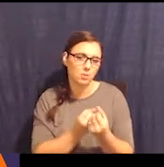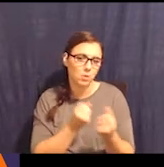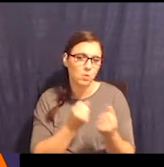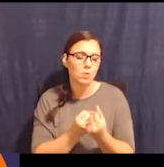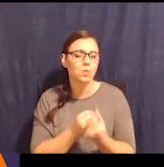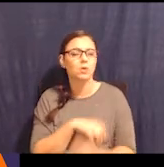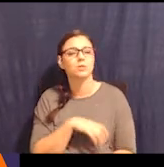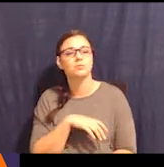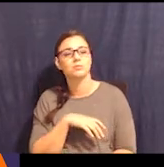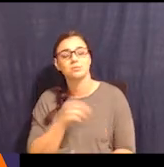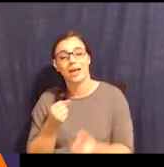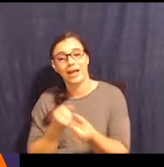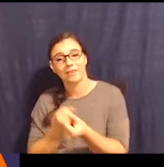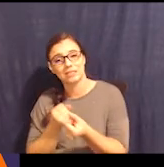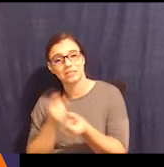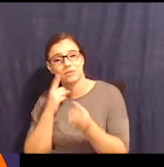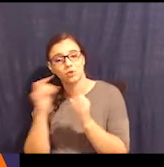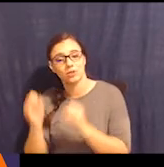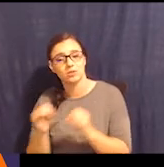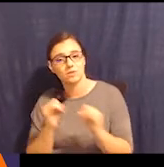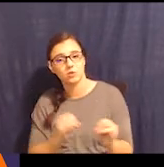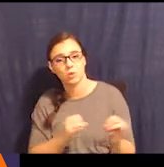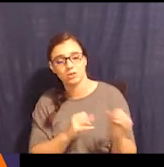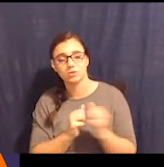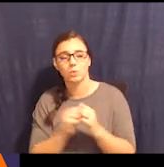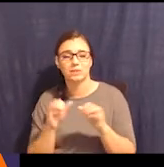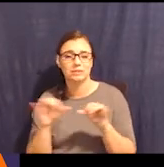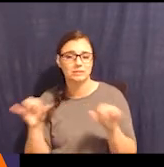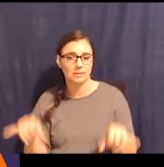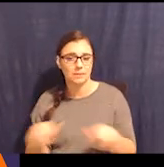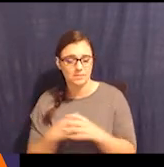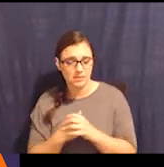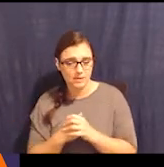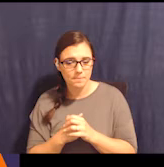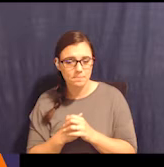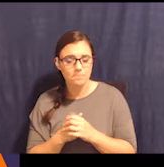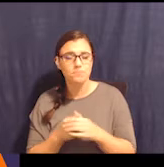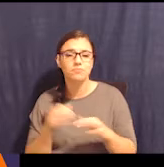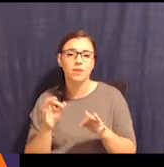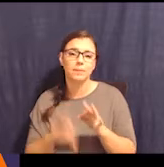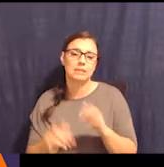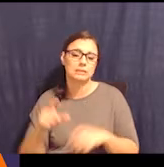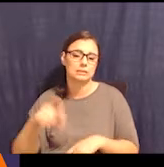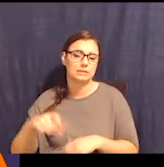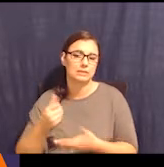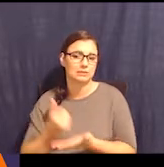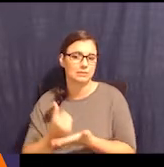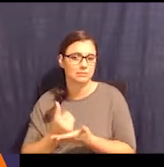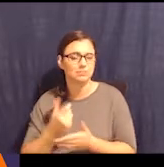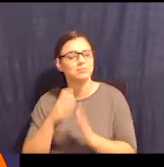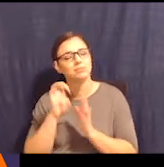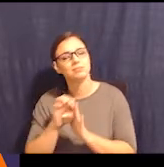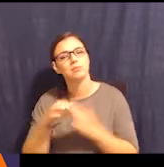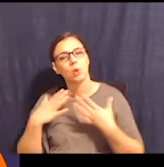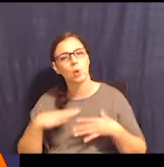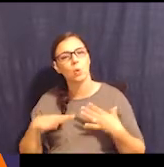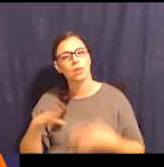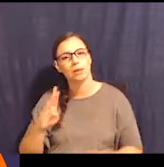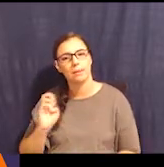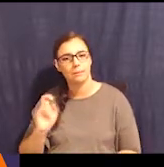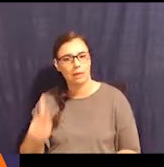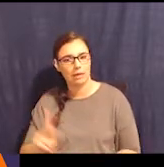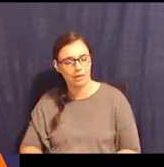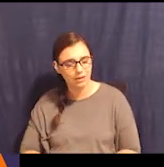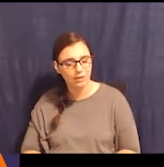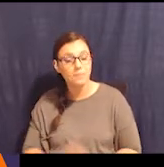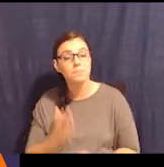systems, basic needs assistance such as a clothing bank. Some drop-in centers even run small businesses right at